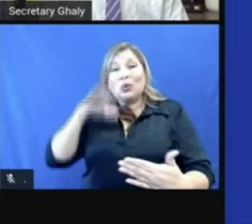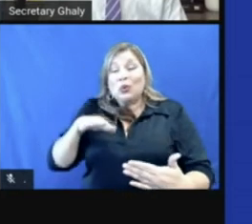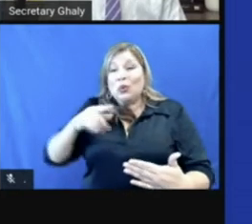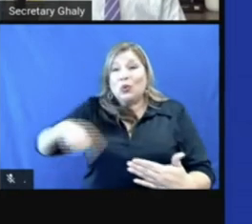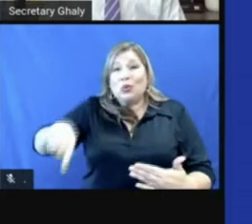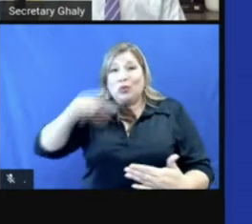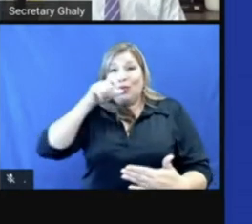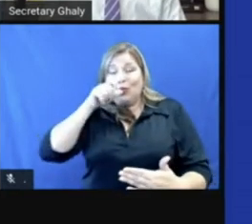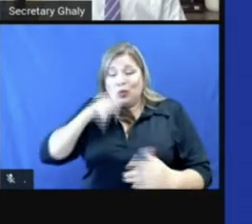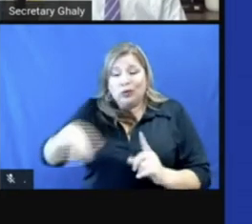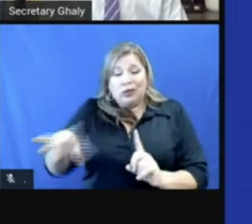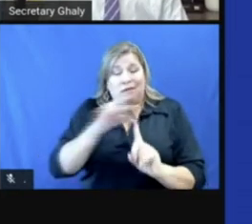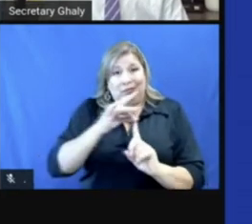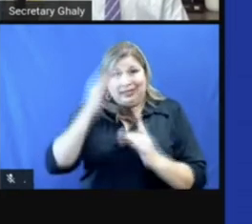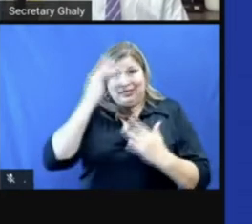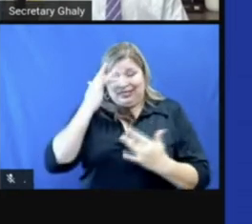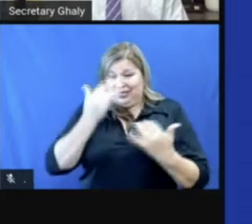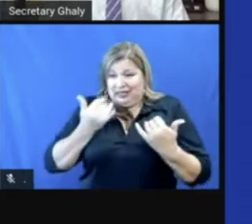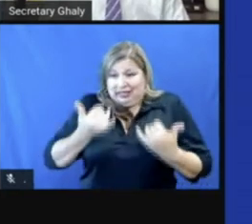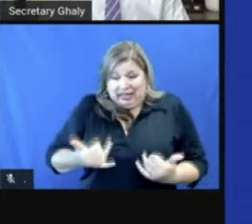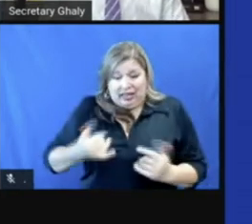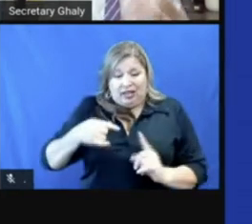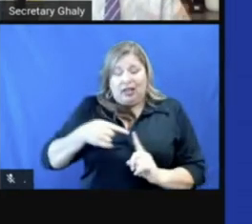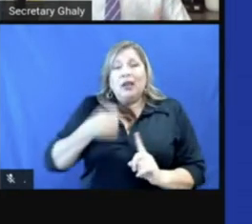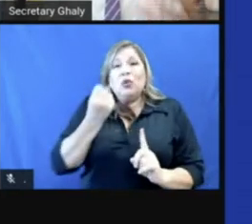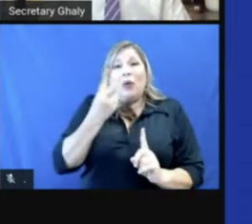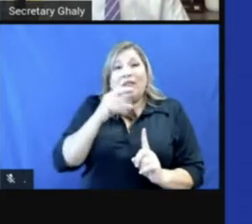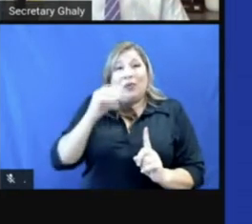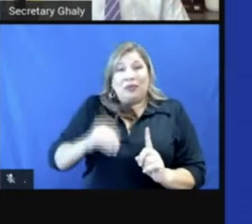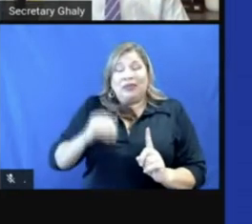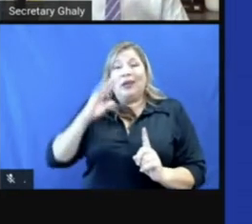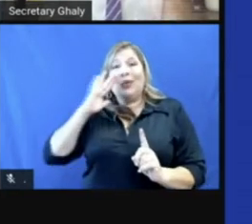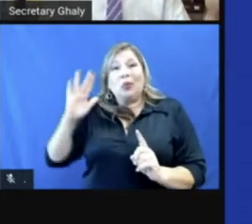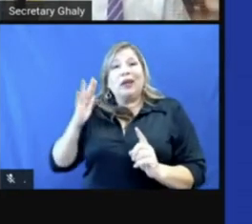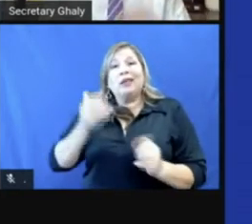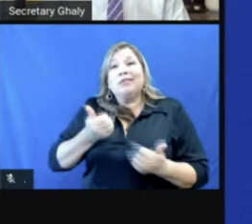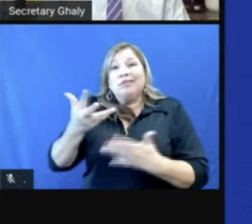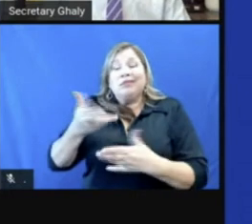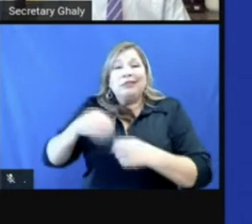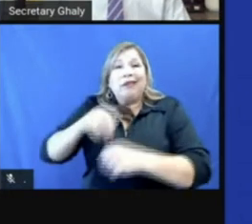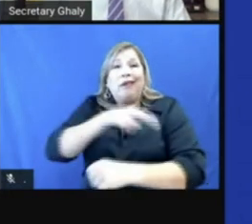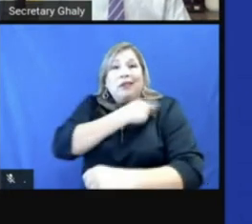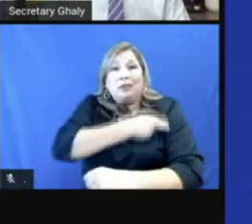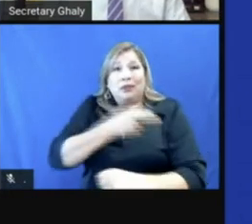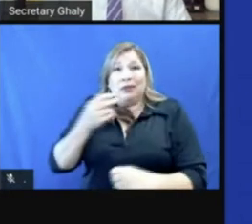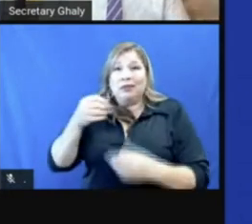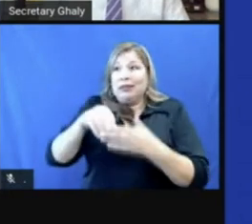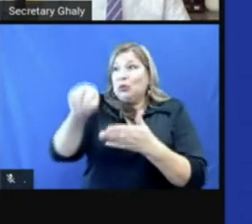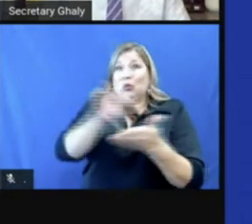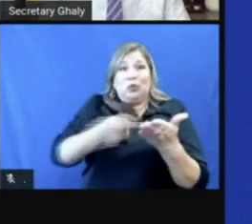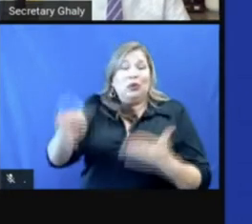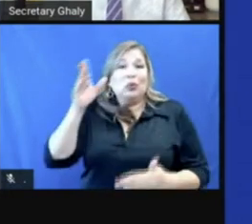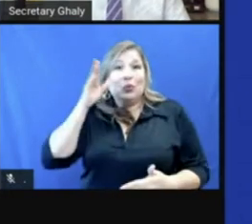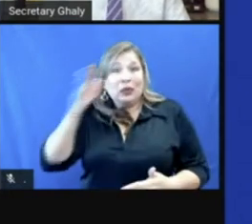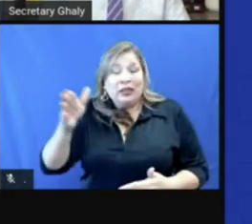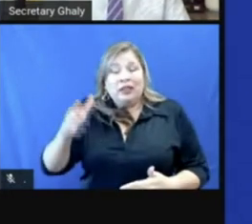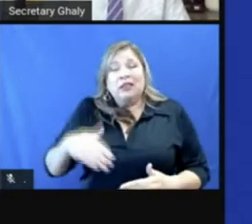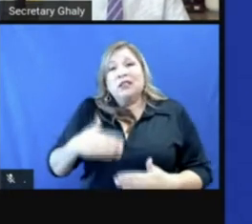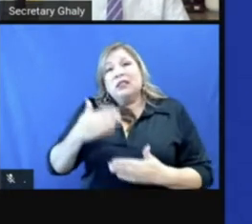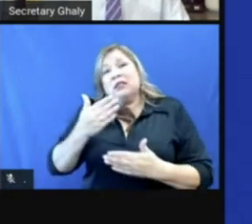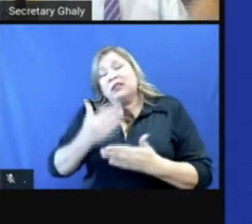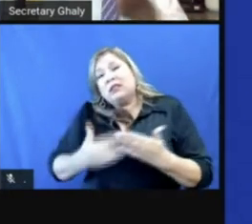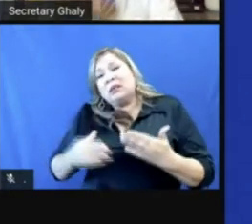hospitalized in the next 2 to 3 weeks. Since early July, we've been tracking this, and although in some parts of the states it's as low as